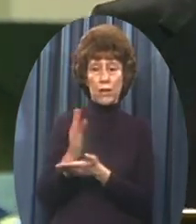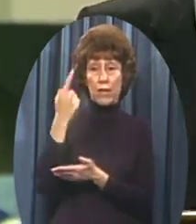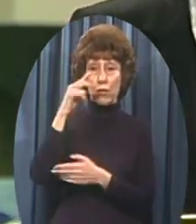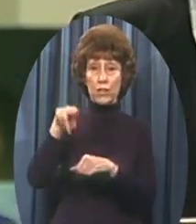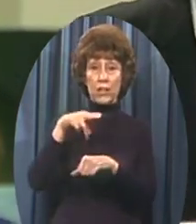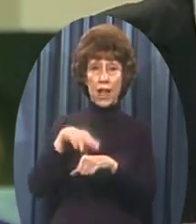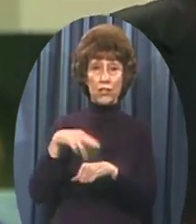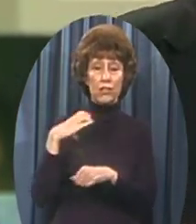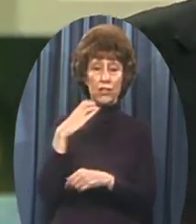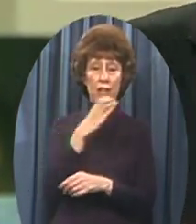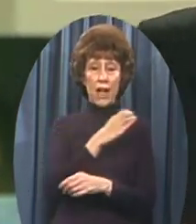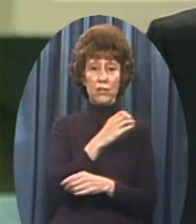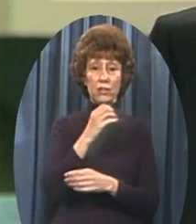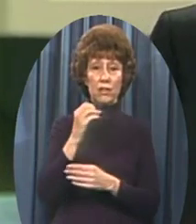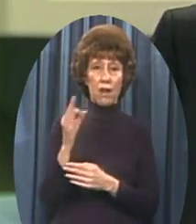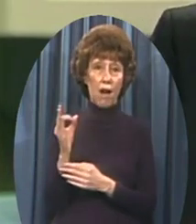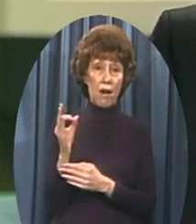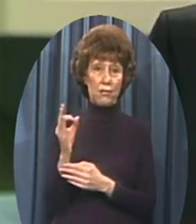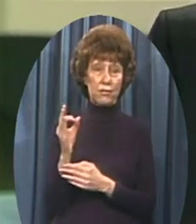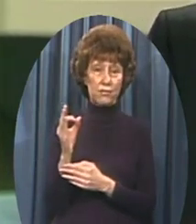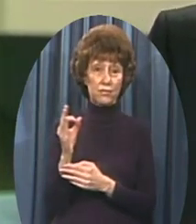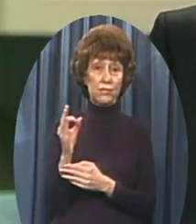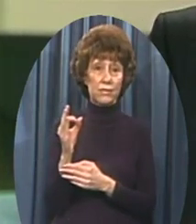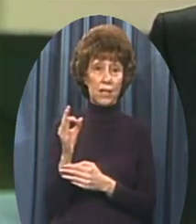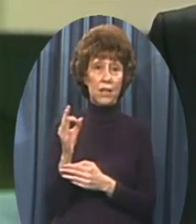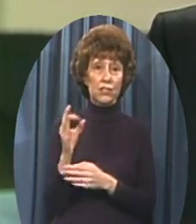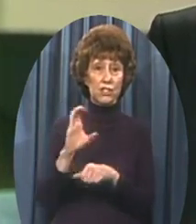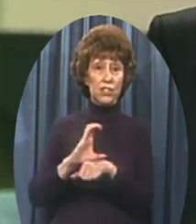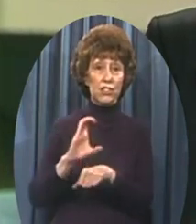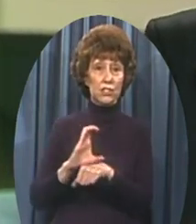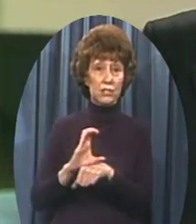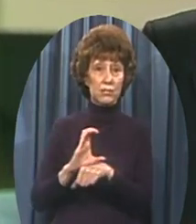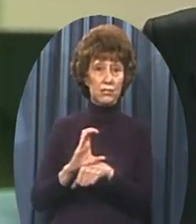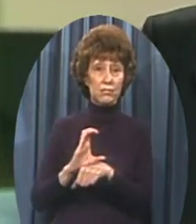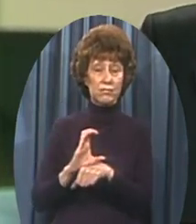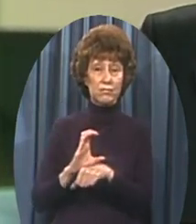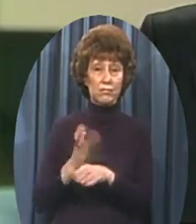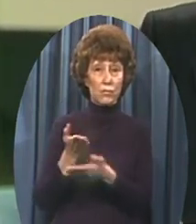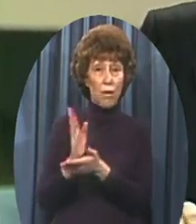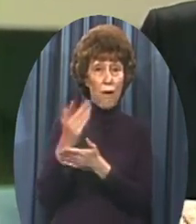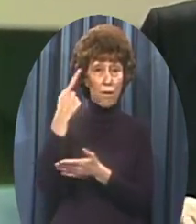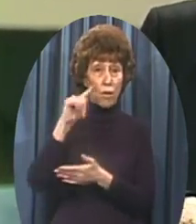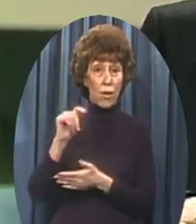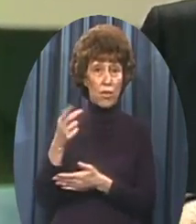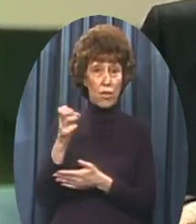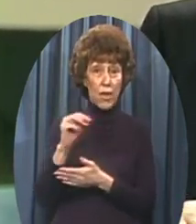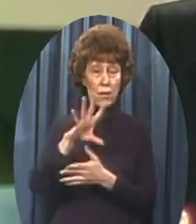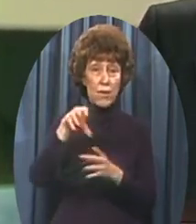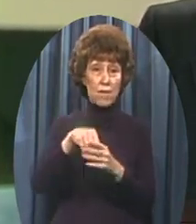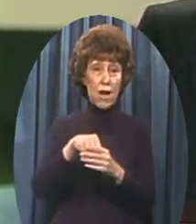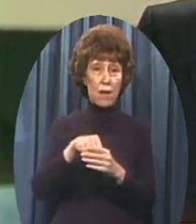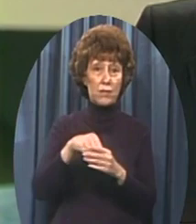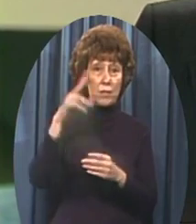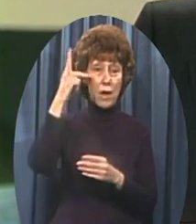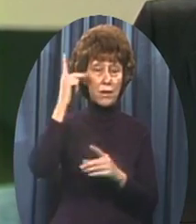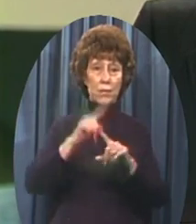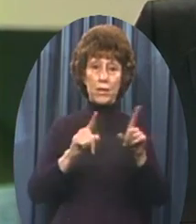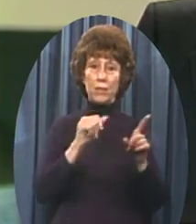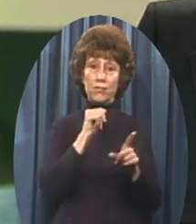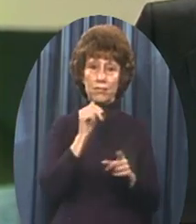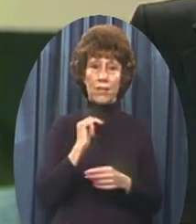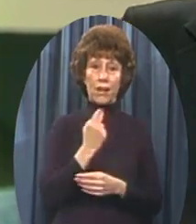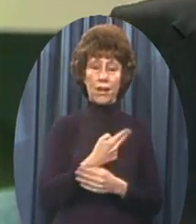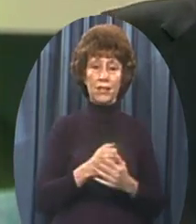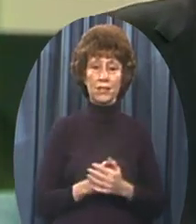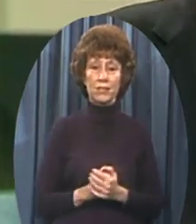Jesse Jackson defended us on a national show the other day. He's a reverend. He's out in some very strong political involvement.